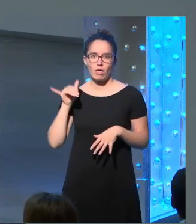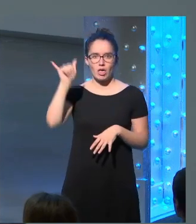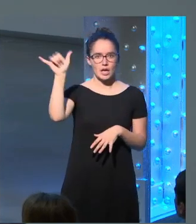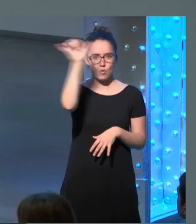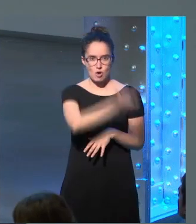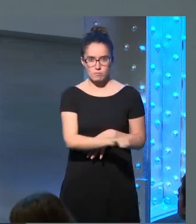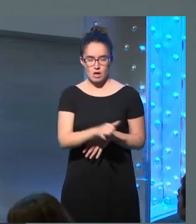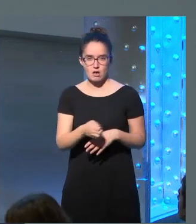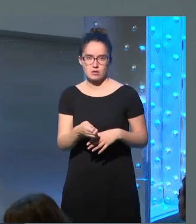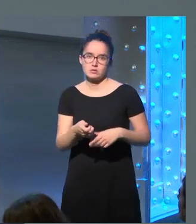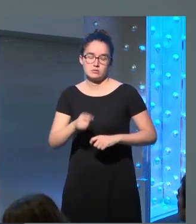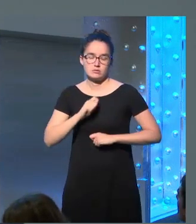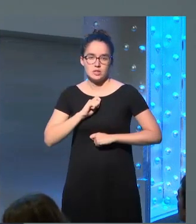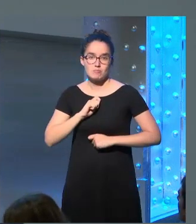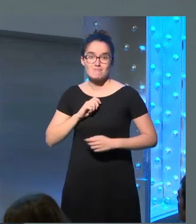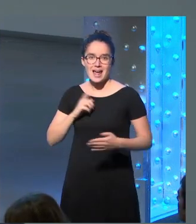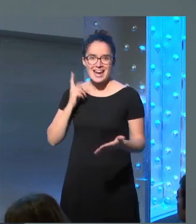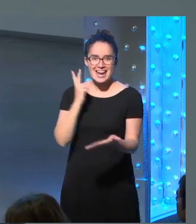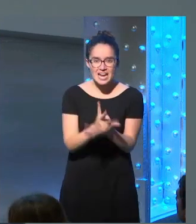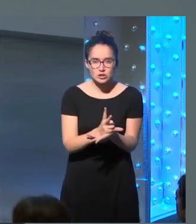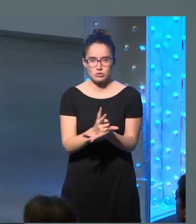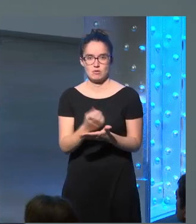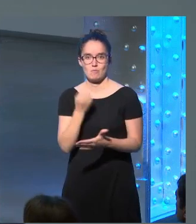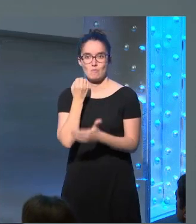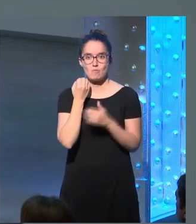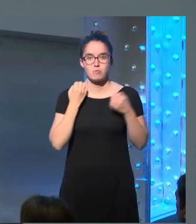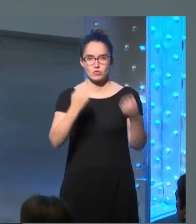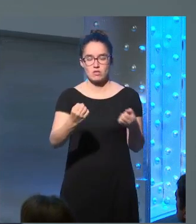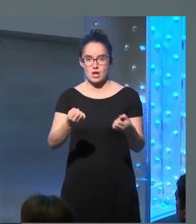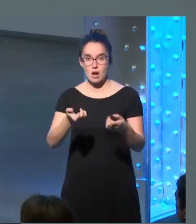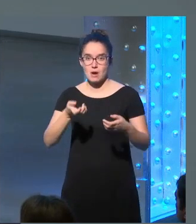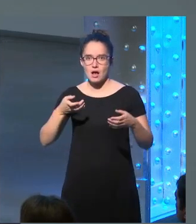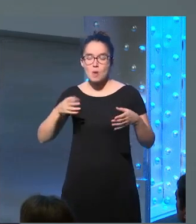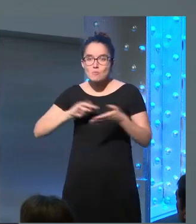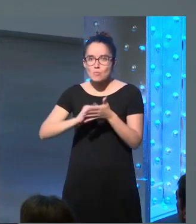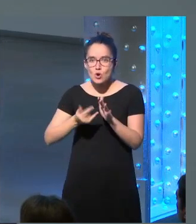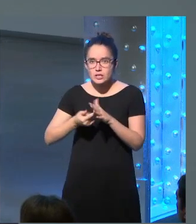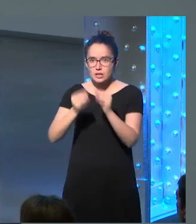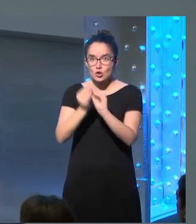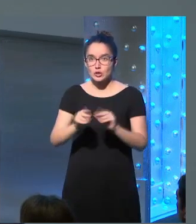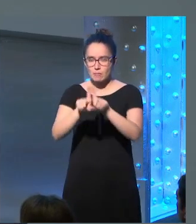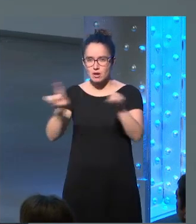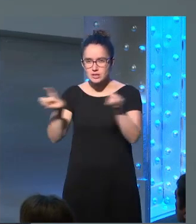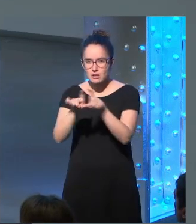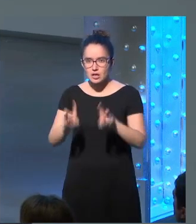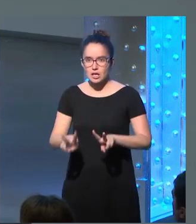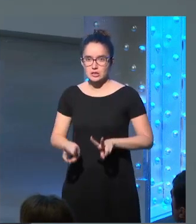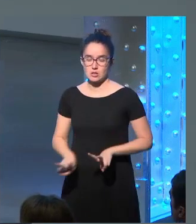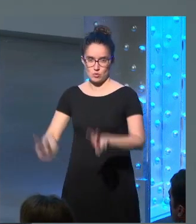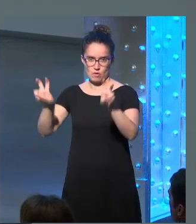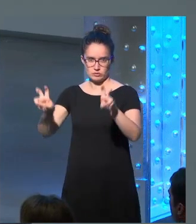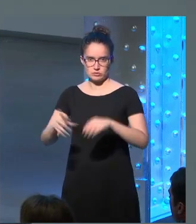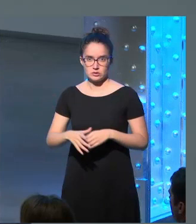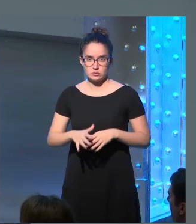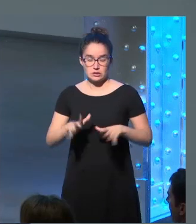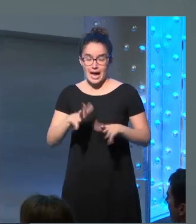collaborator Air Europa, who are leading the challenge of tackling the challenges of the professionals in